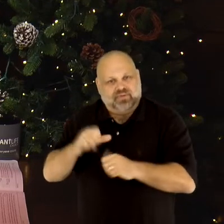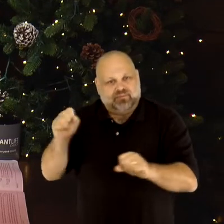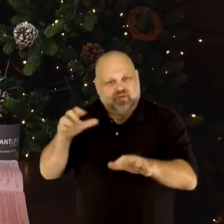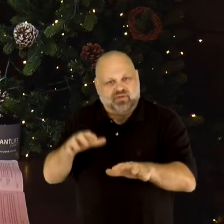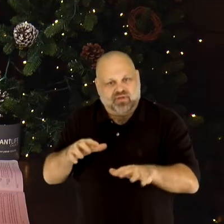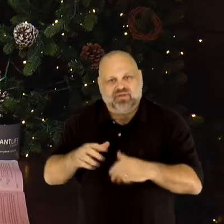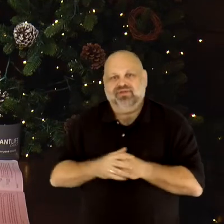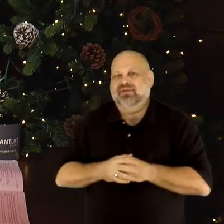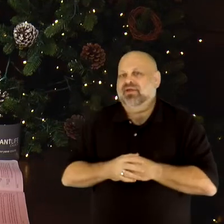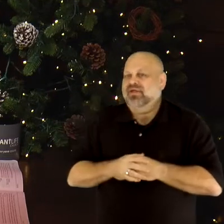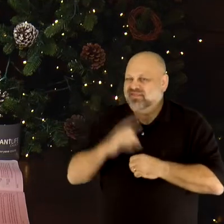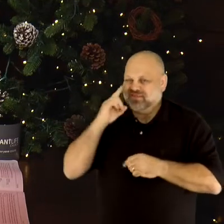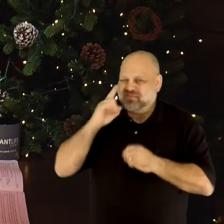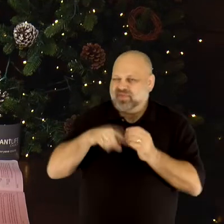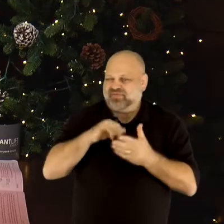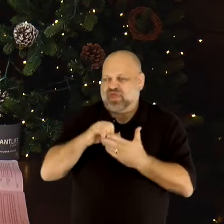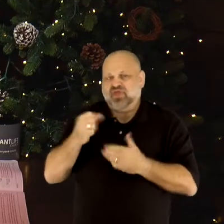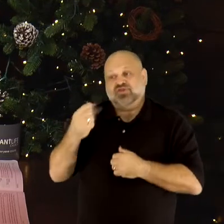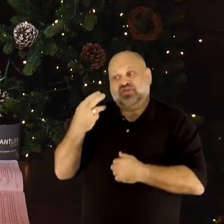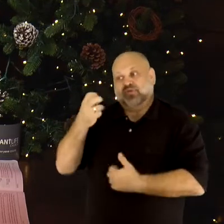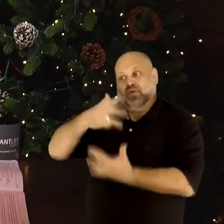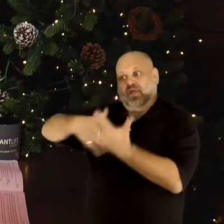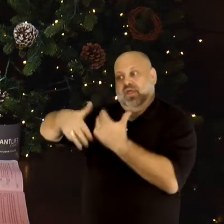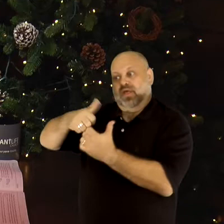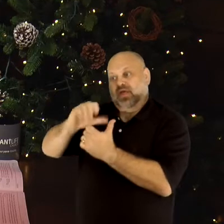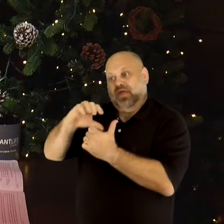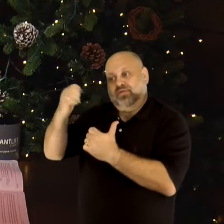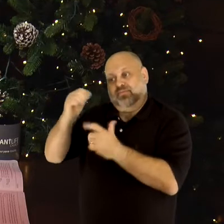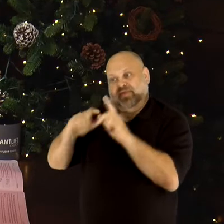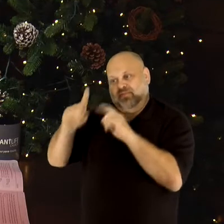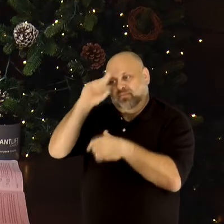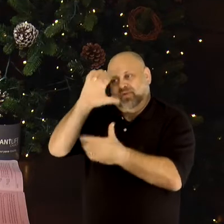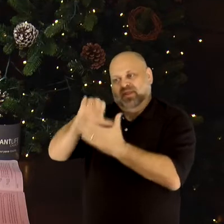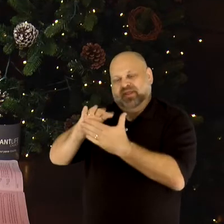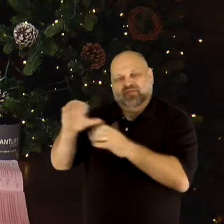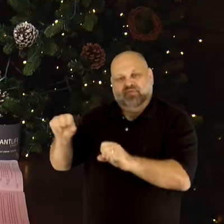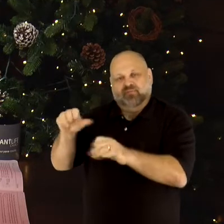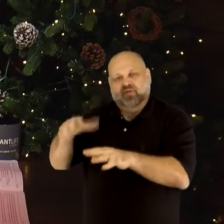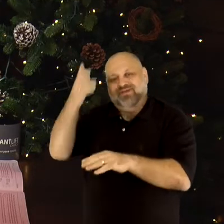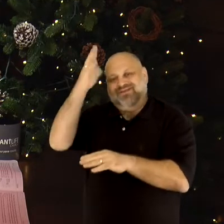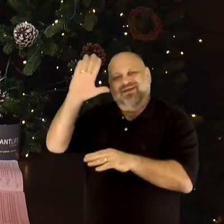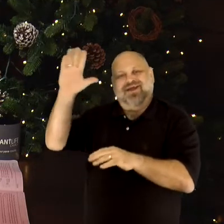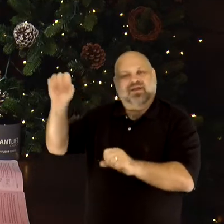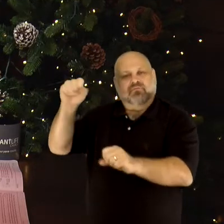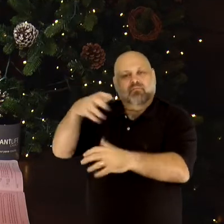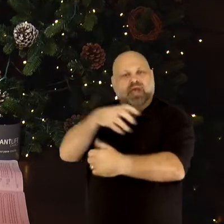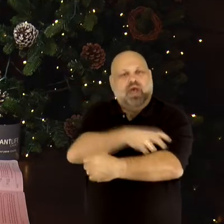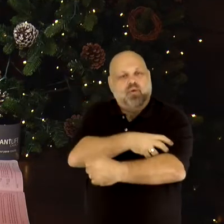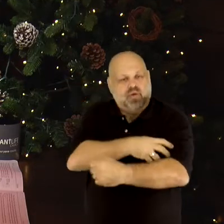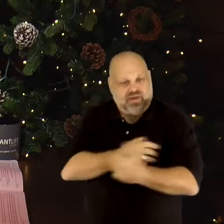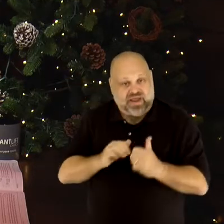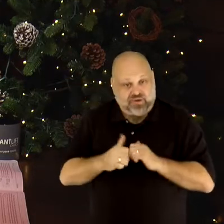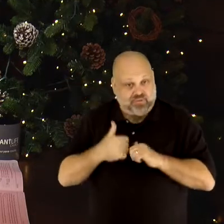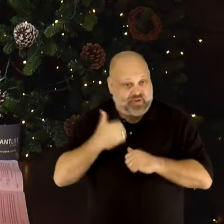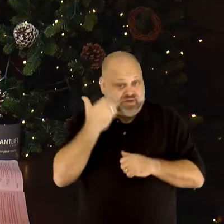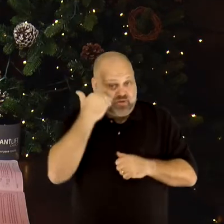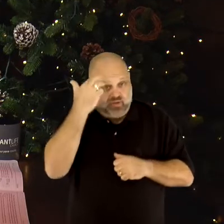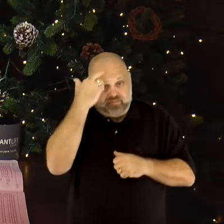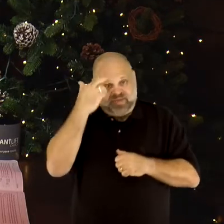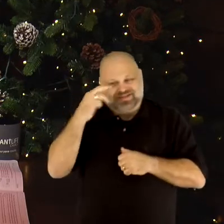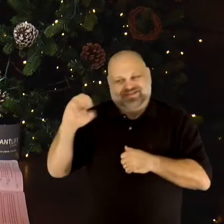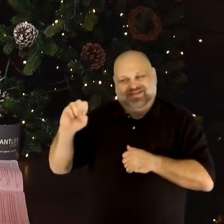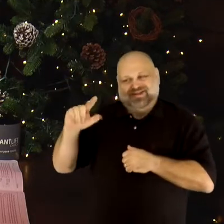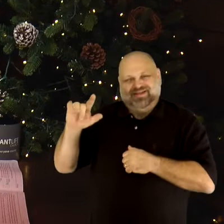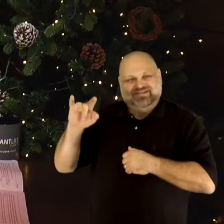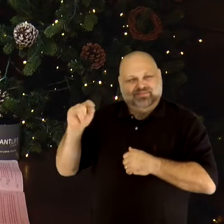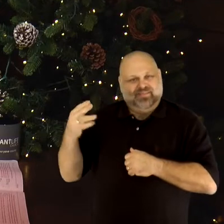She got around other people who believed in miracles, who believed in God's miraculous power. How do I know? Because